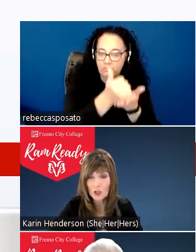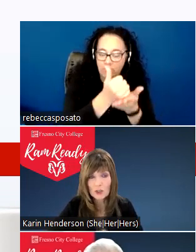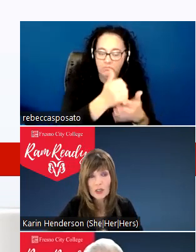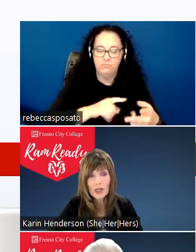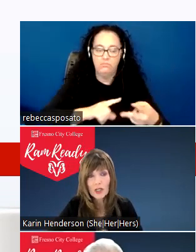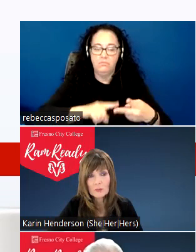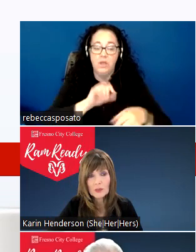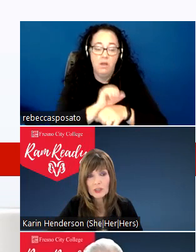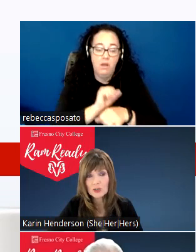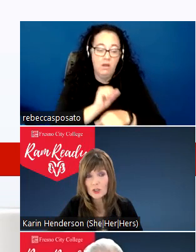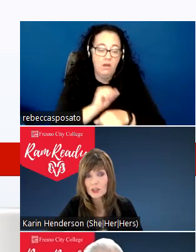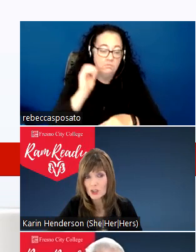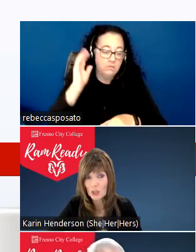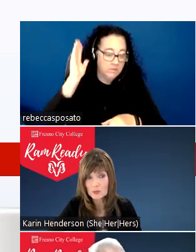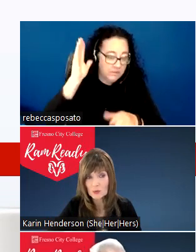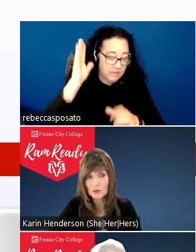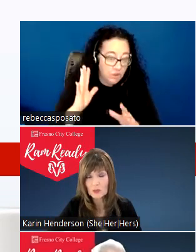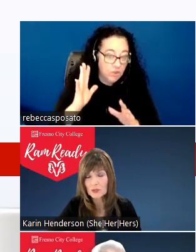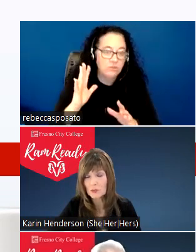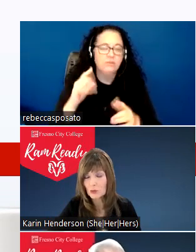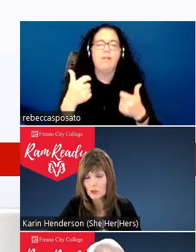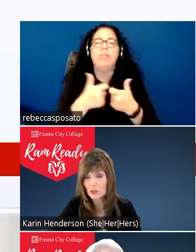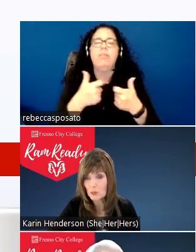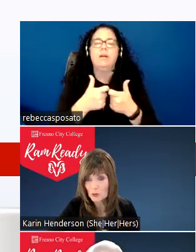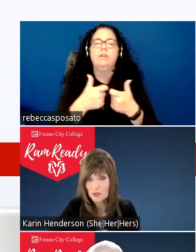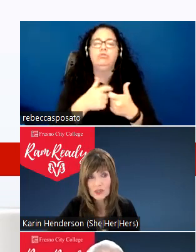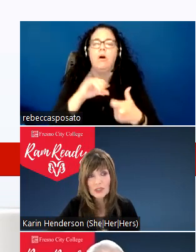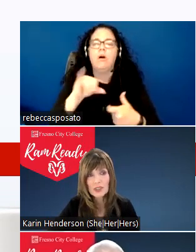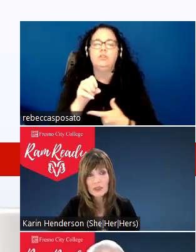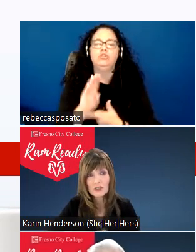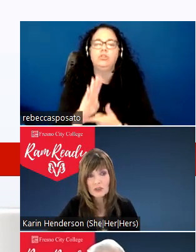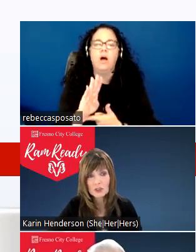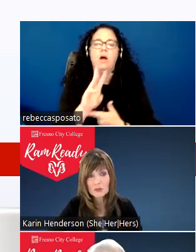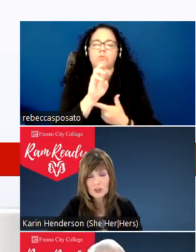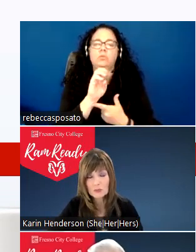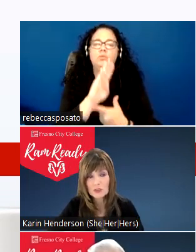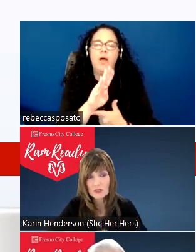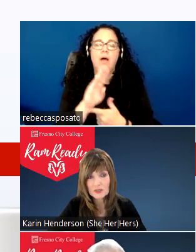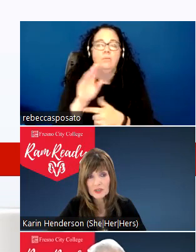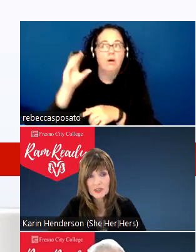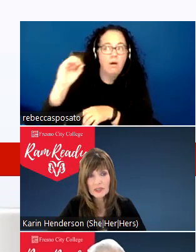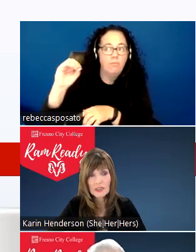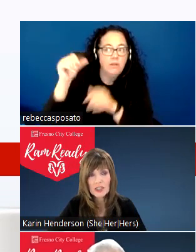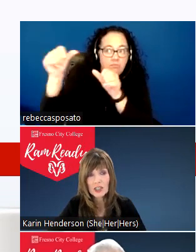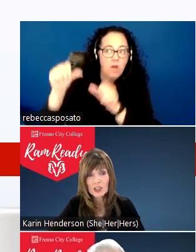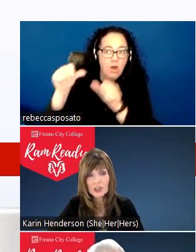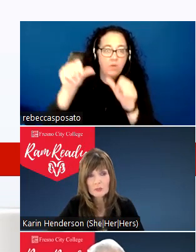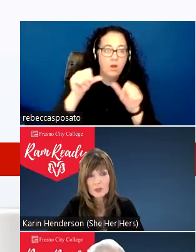is our electronic jobs board where the employers post, jobs that they're